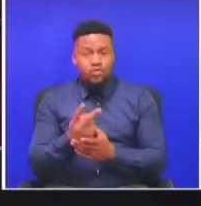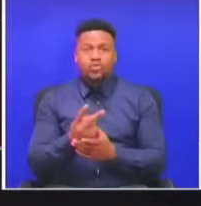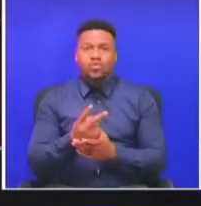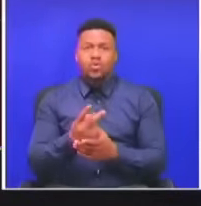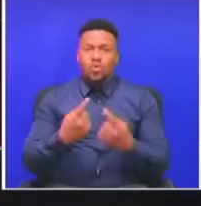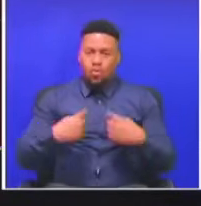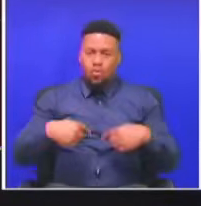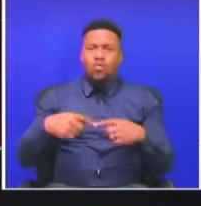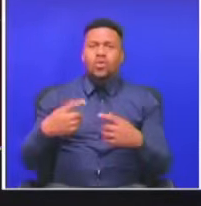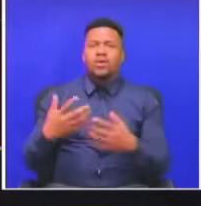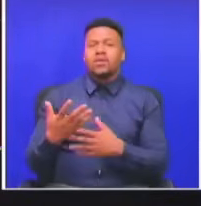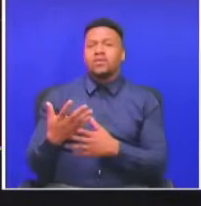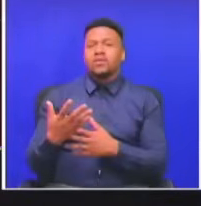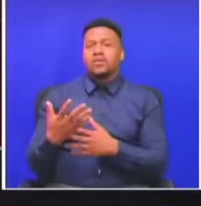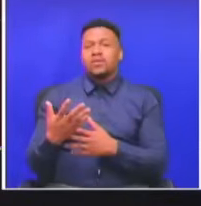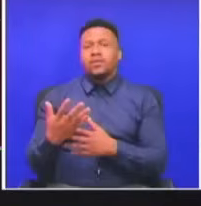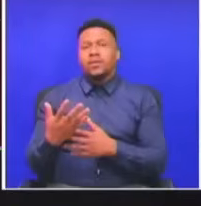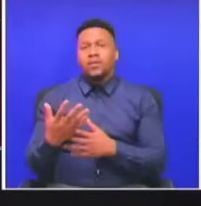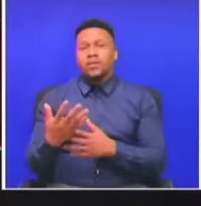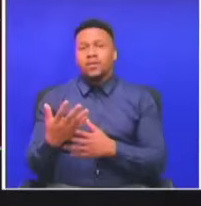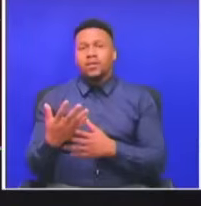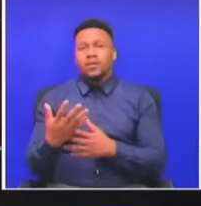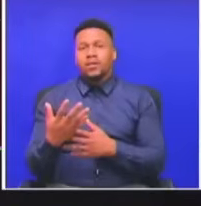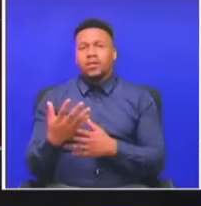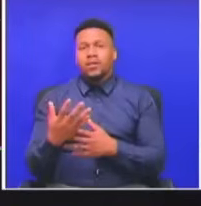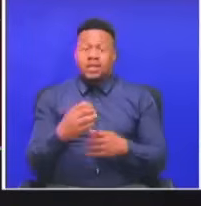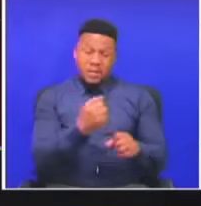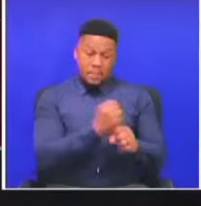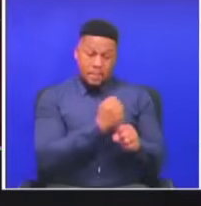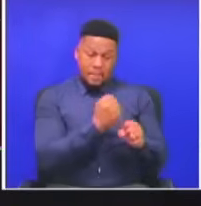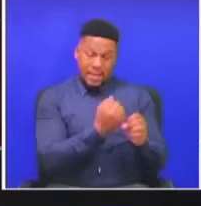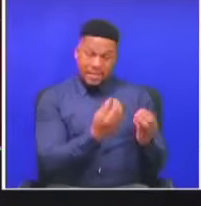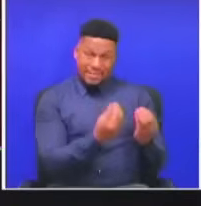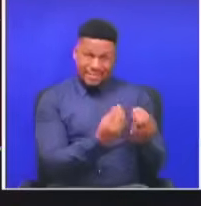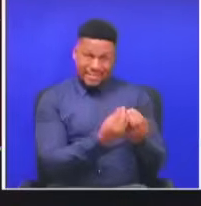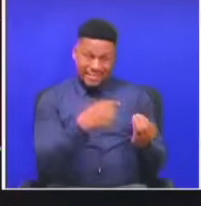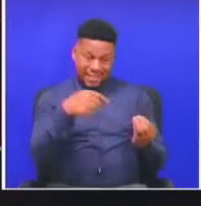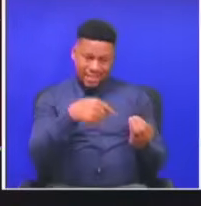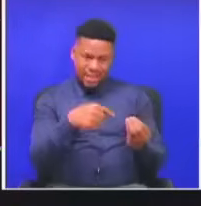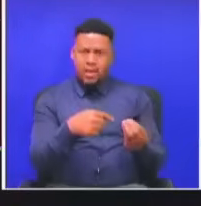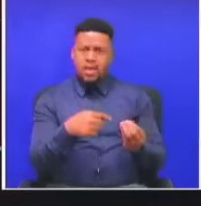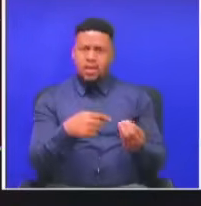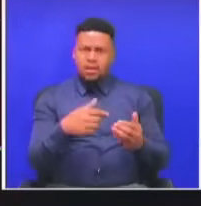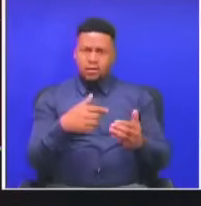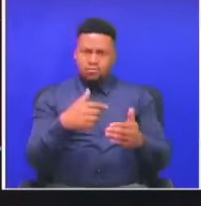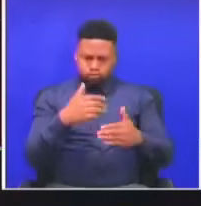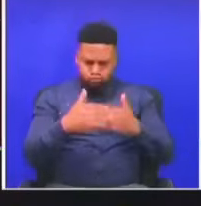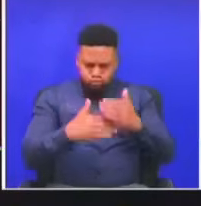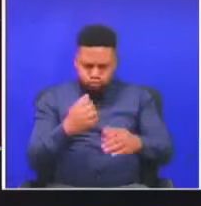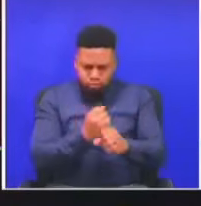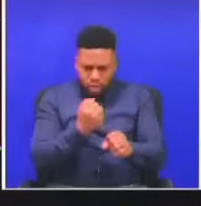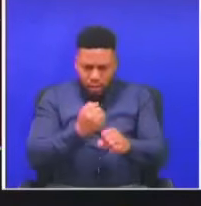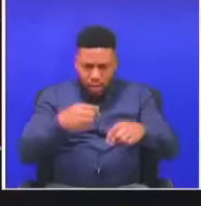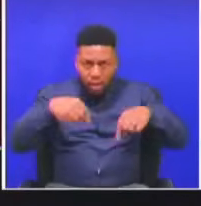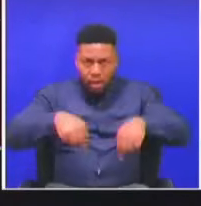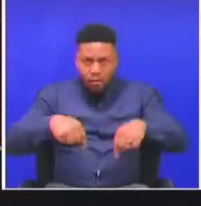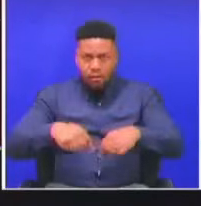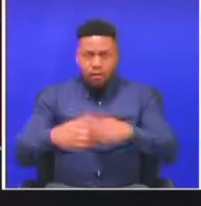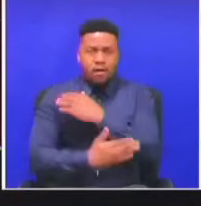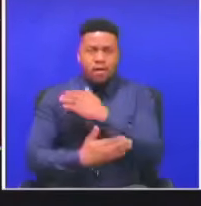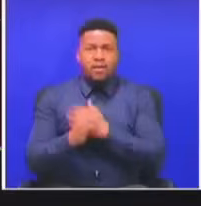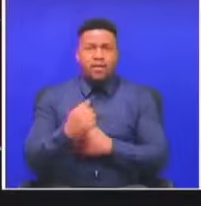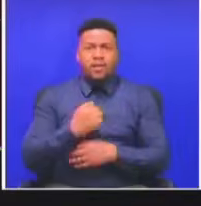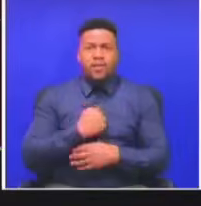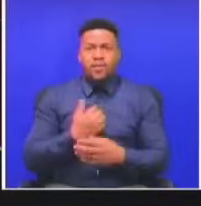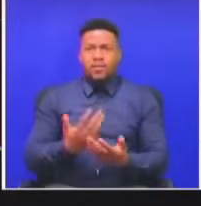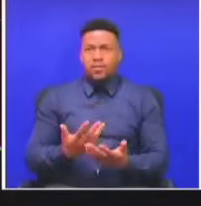part to have those products processed here. But we obviously, in doing so, want to